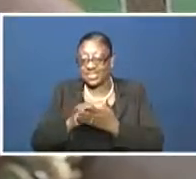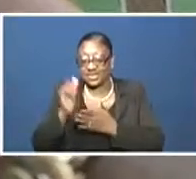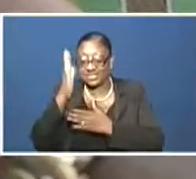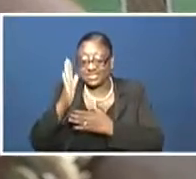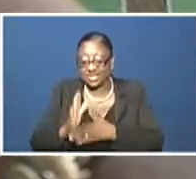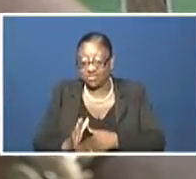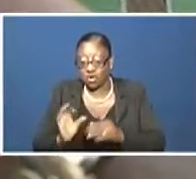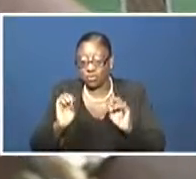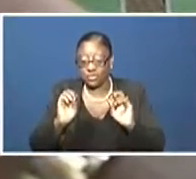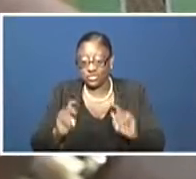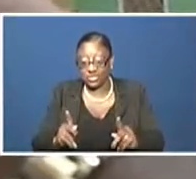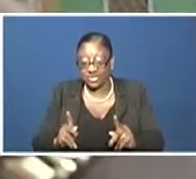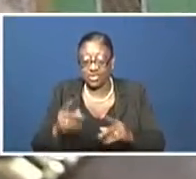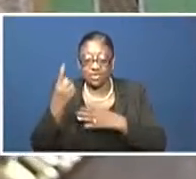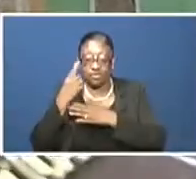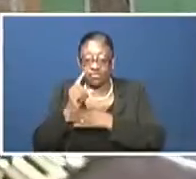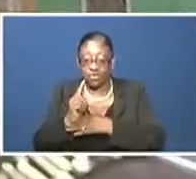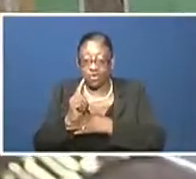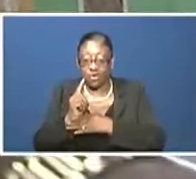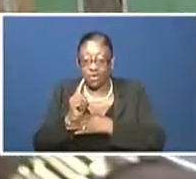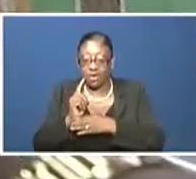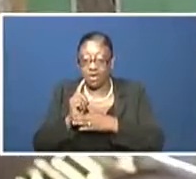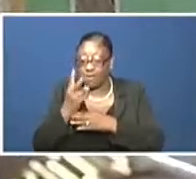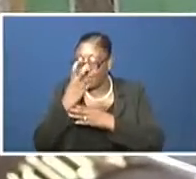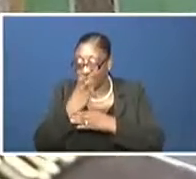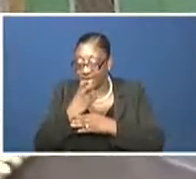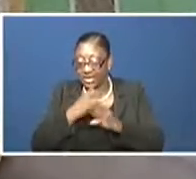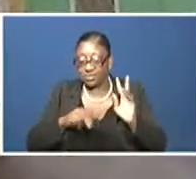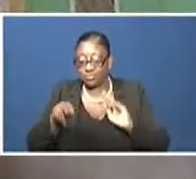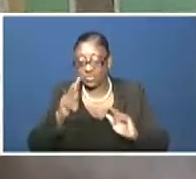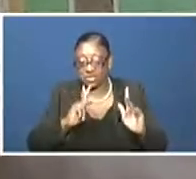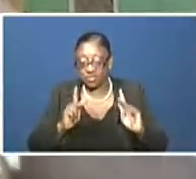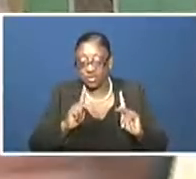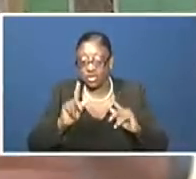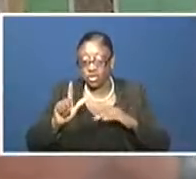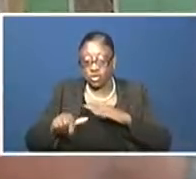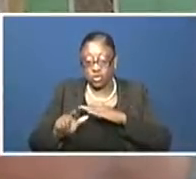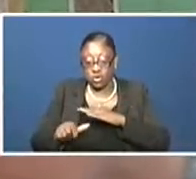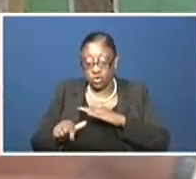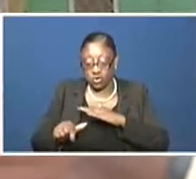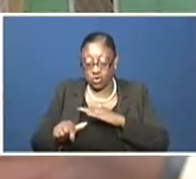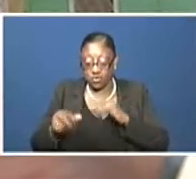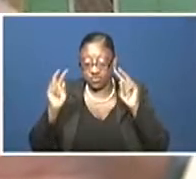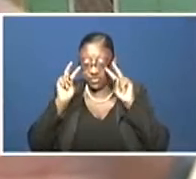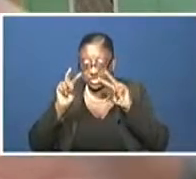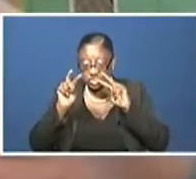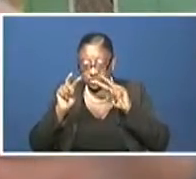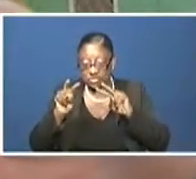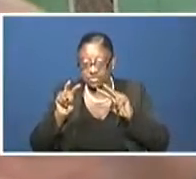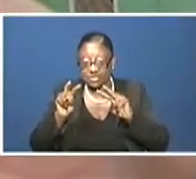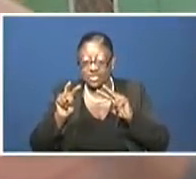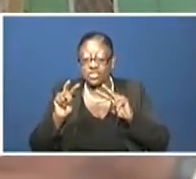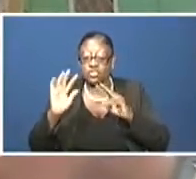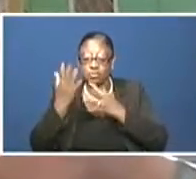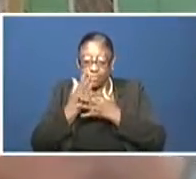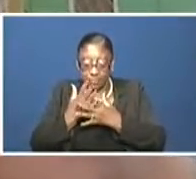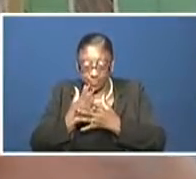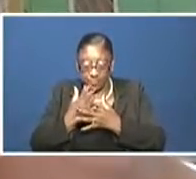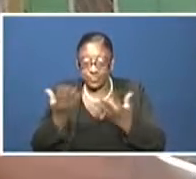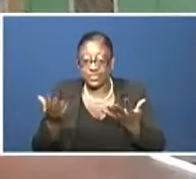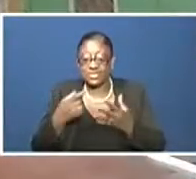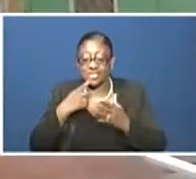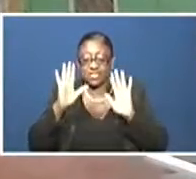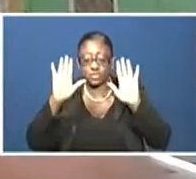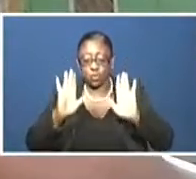an opportunity for persons in the Bahamas who are blind or visually impaired, low vision, to have a sporting activity to be a part of. It's a wonderful feeling,